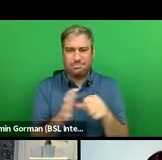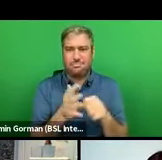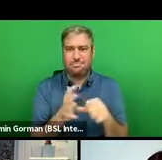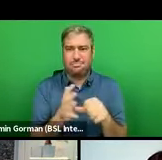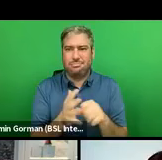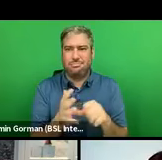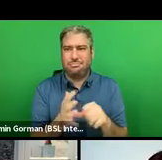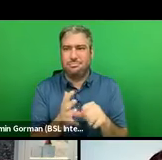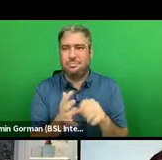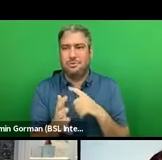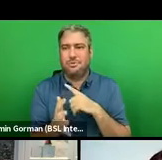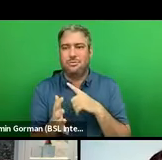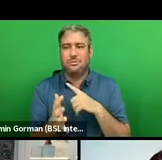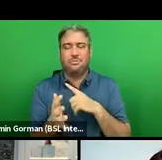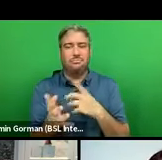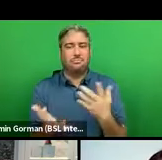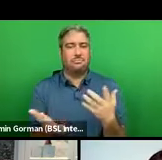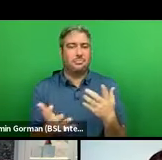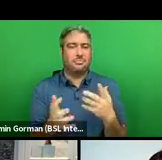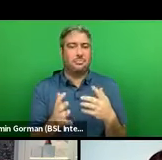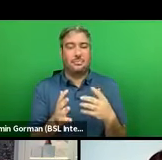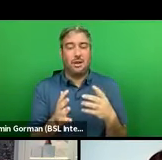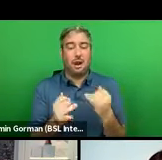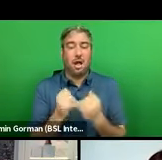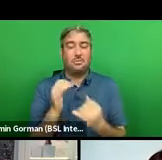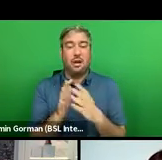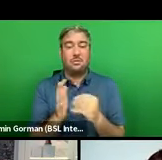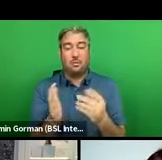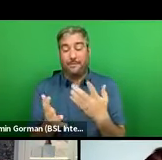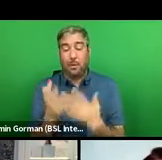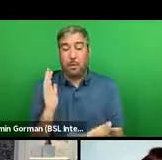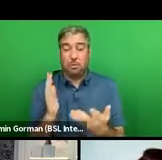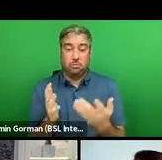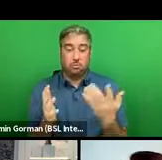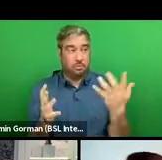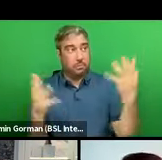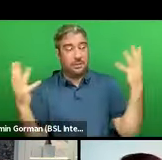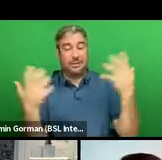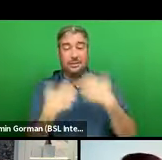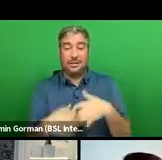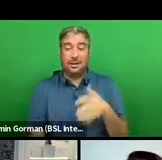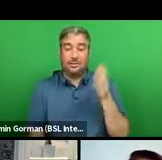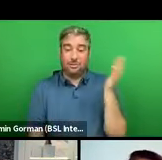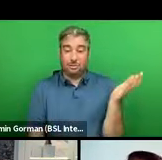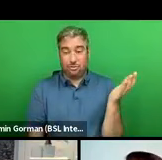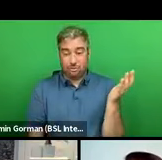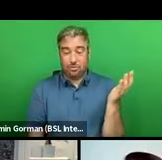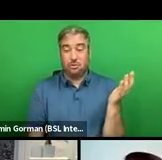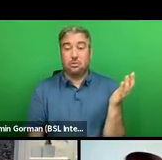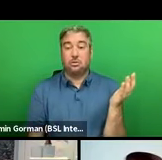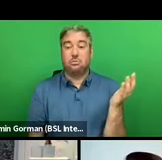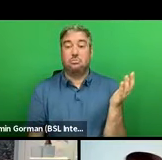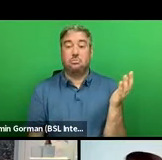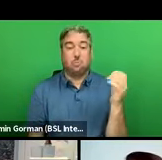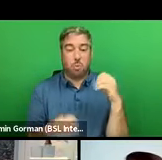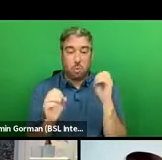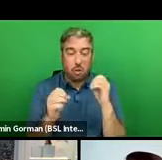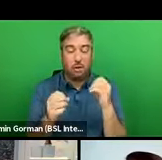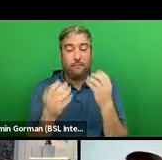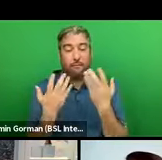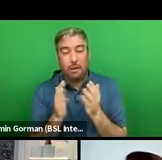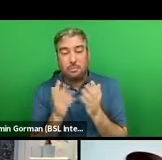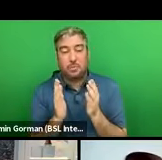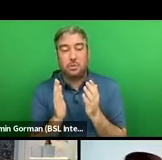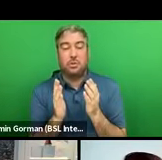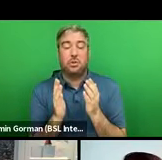course, all these big tech, right, Google, Facebook, but also Monsanto, are in the